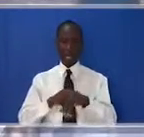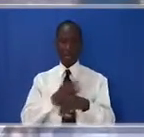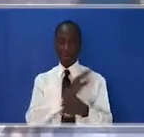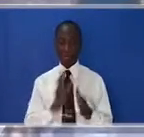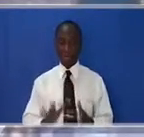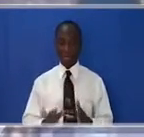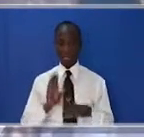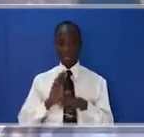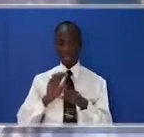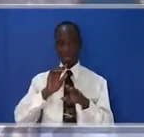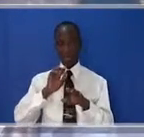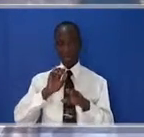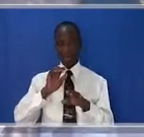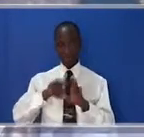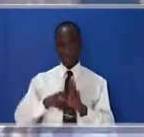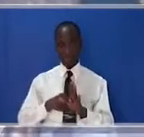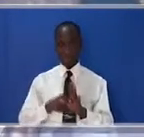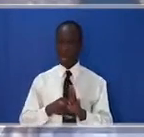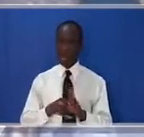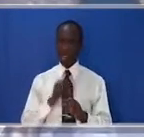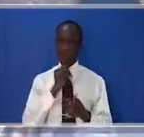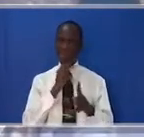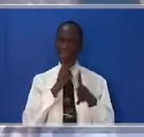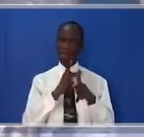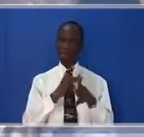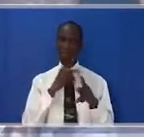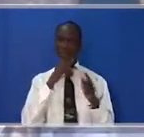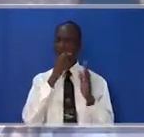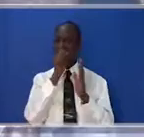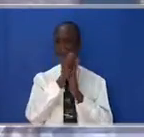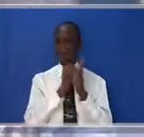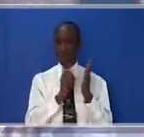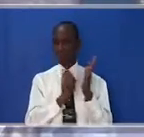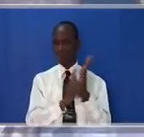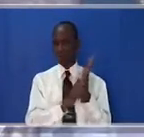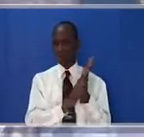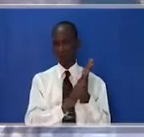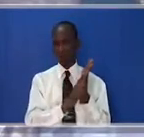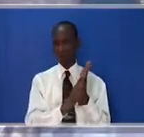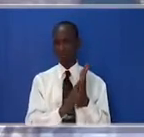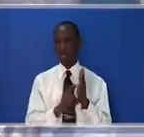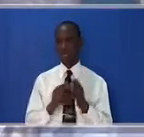you man, as my phone in church. As my phone church, and so Munya free Jesus.